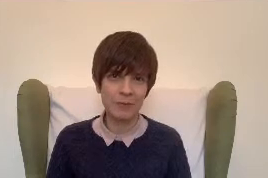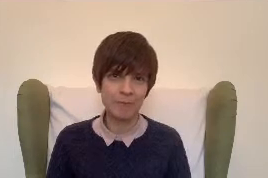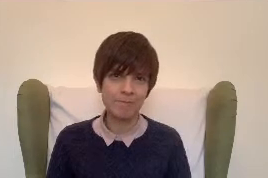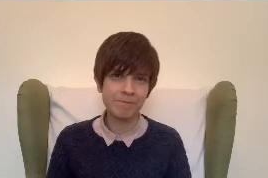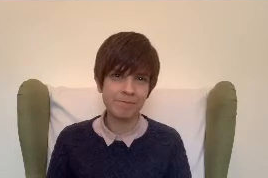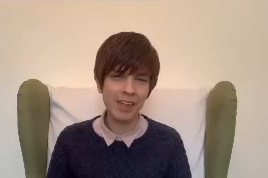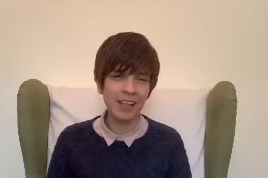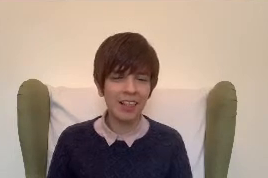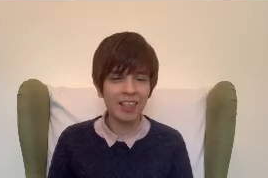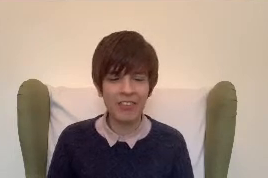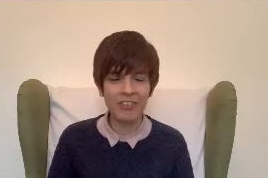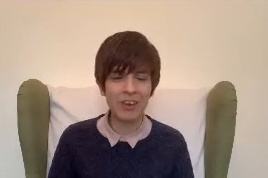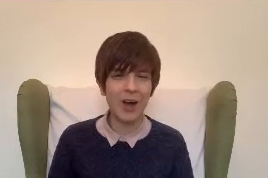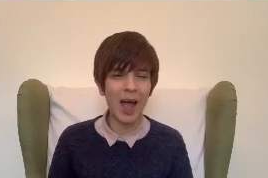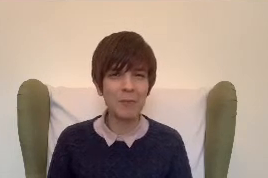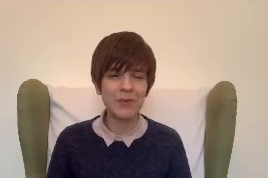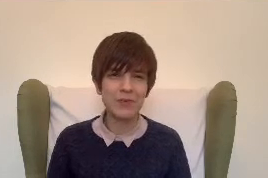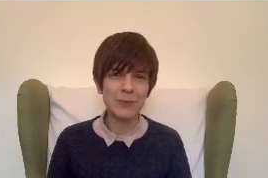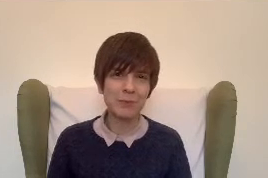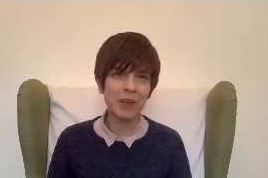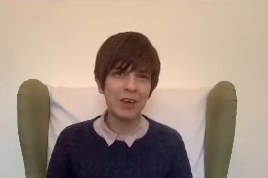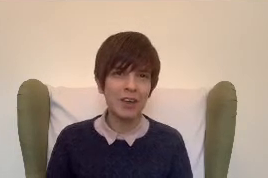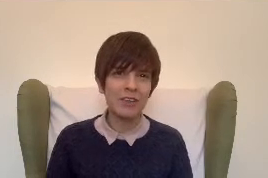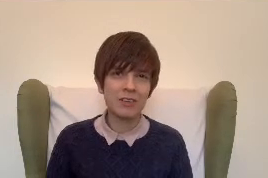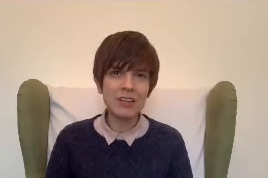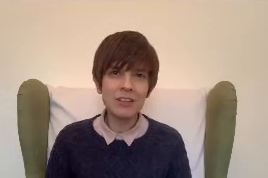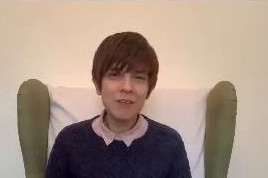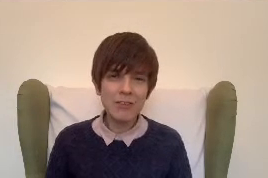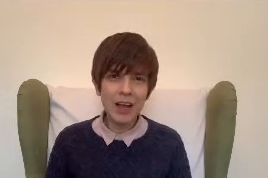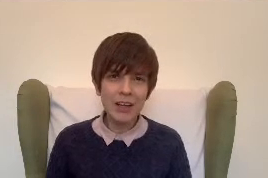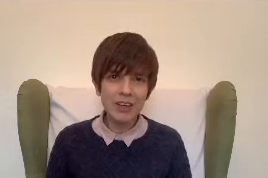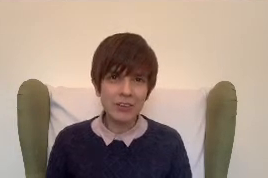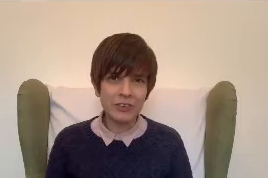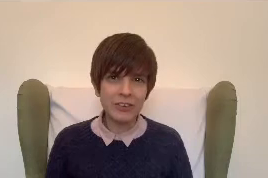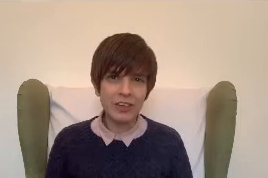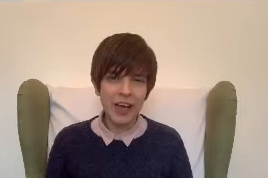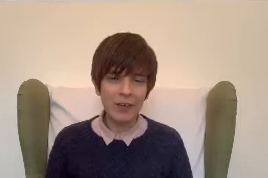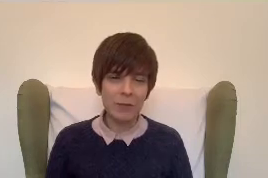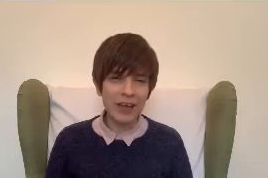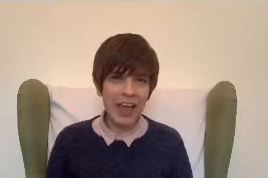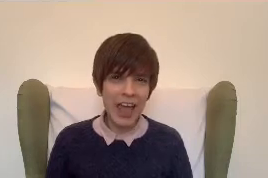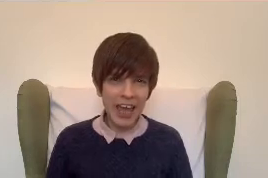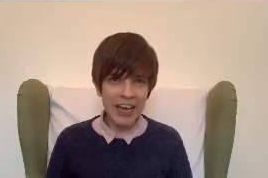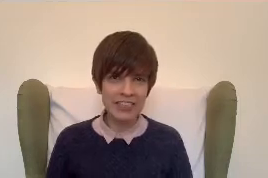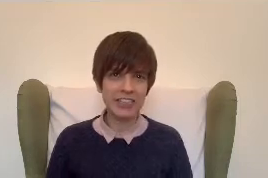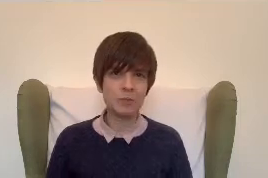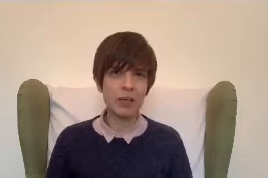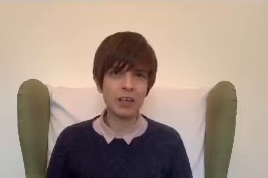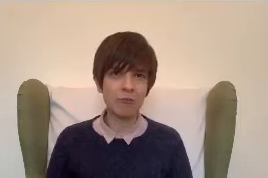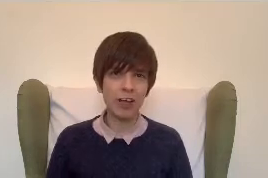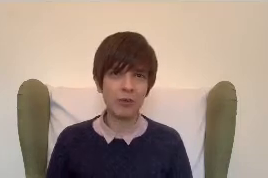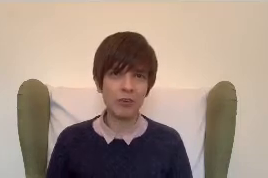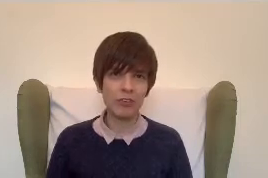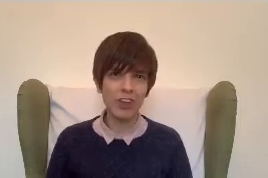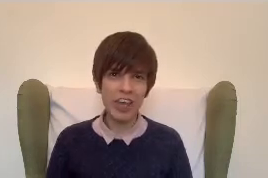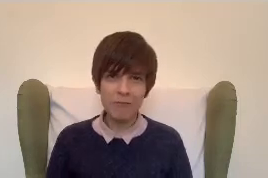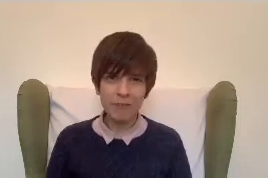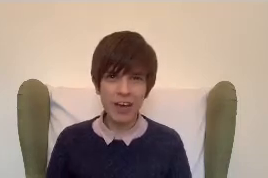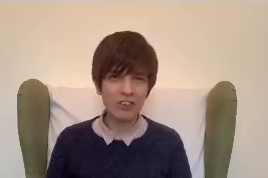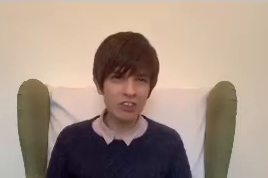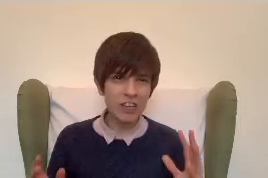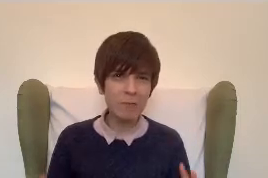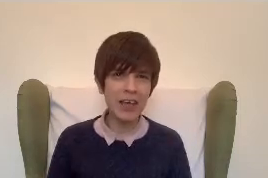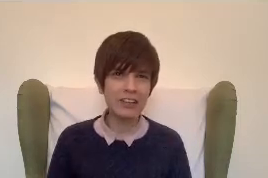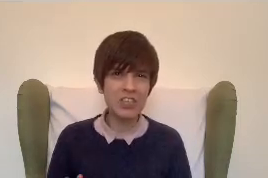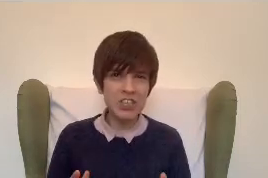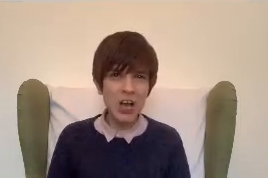it? Let's see what happens. So Little Red Riding Hood had been ages picking flowers. In